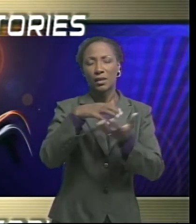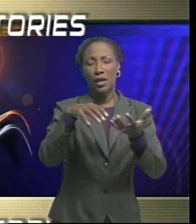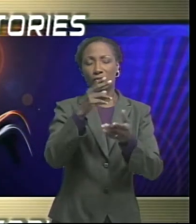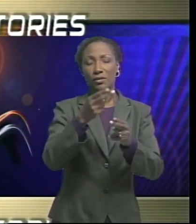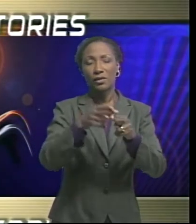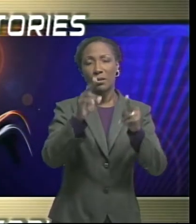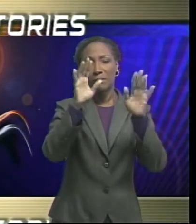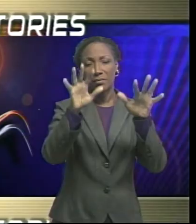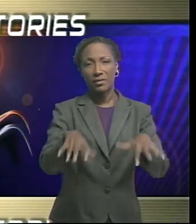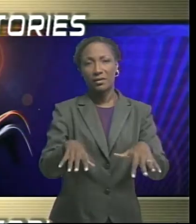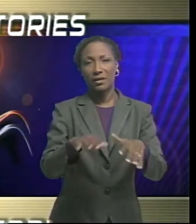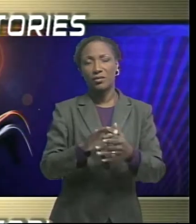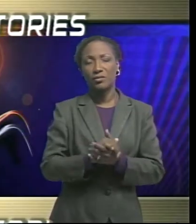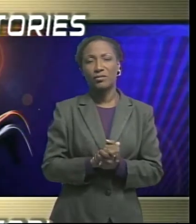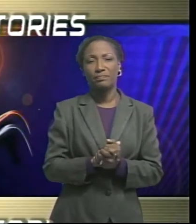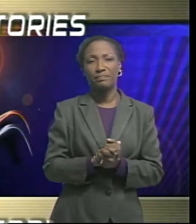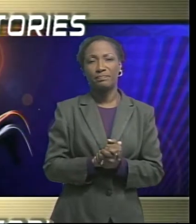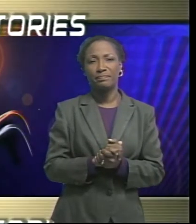showers.